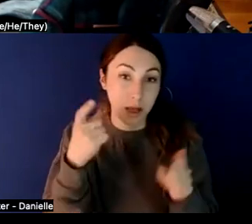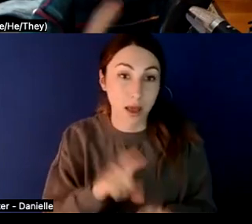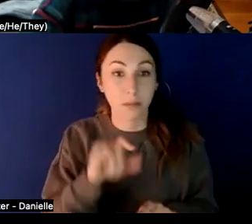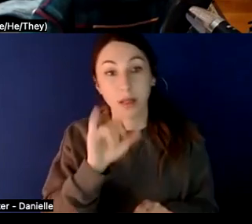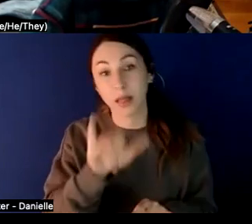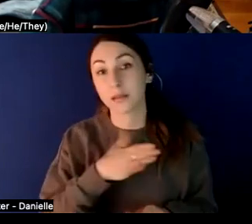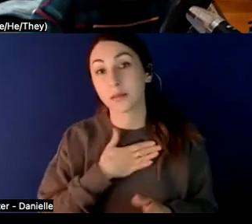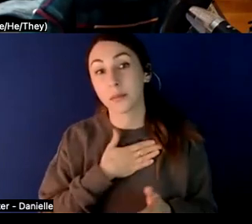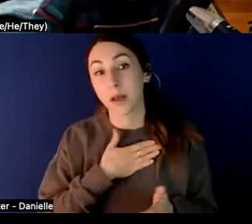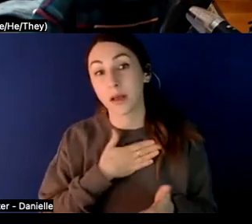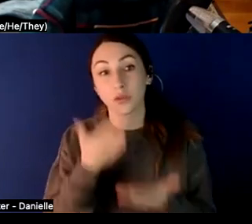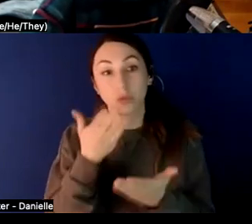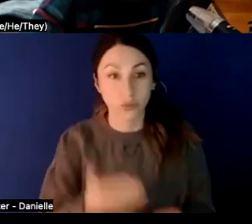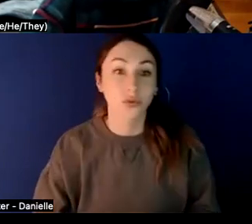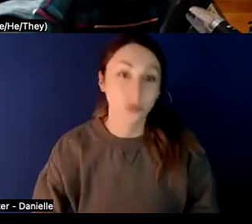support somebody.